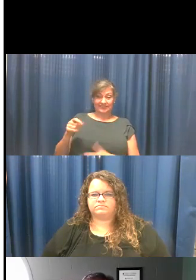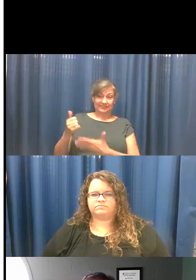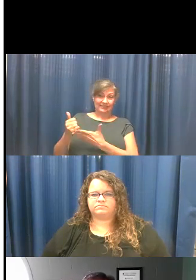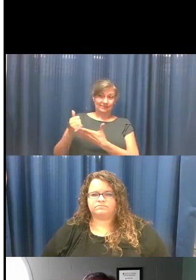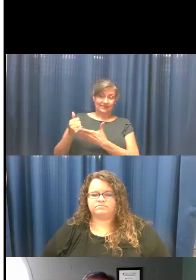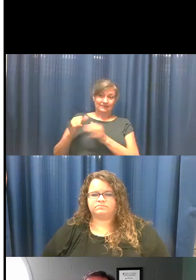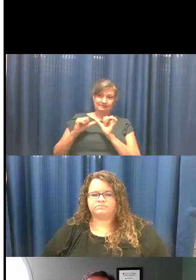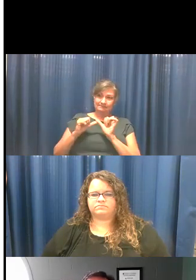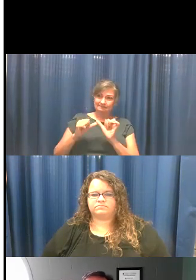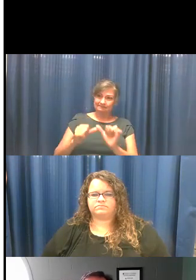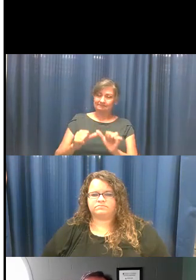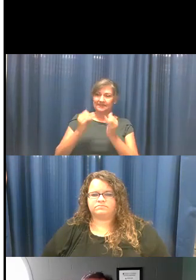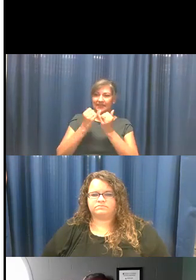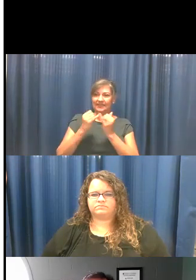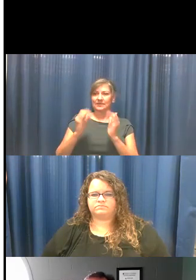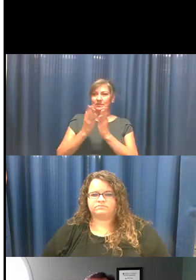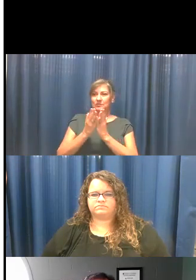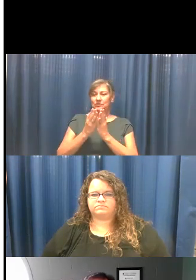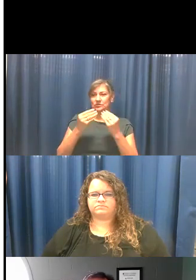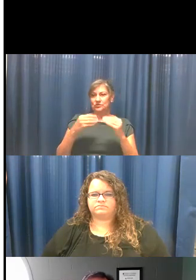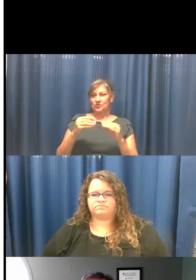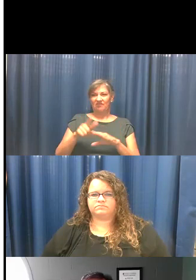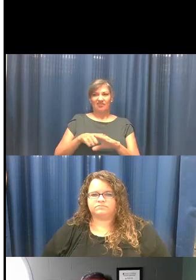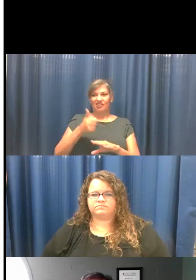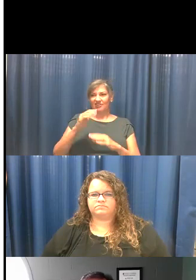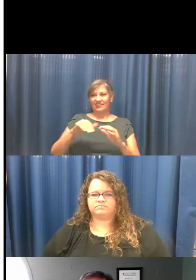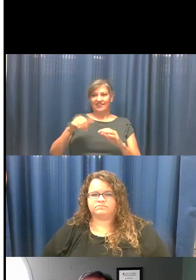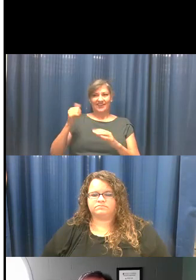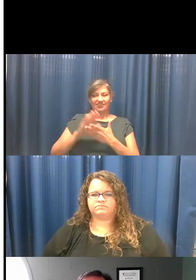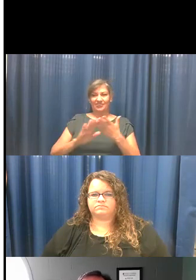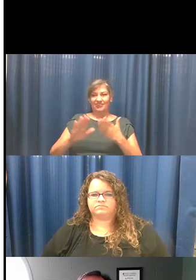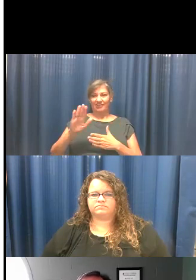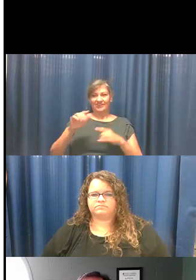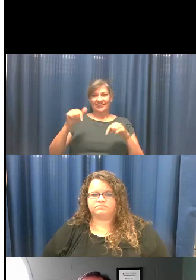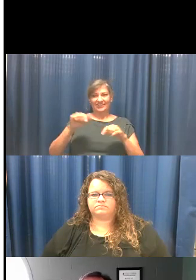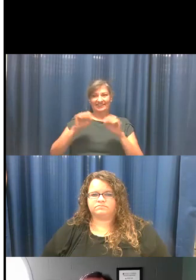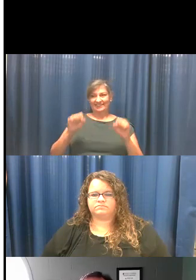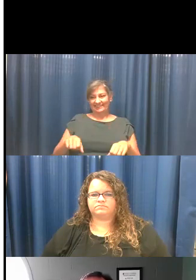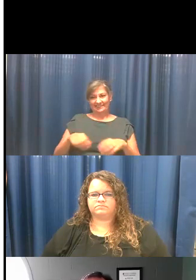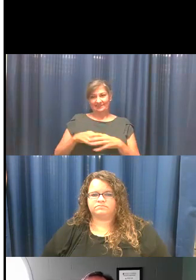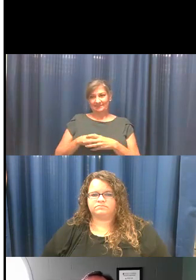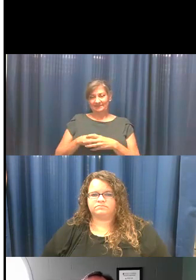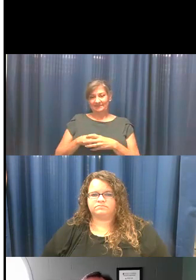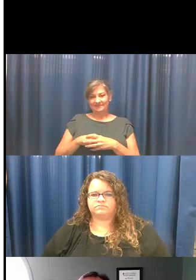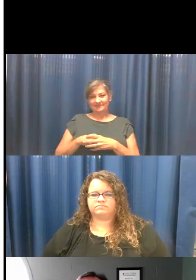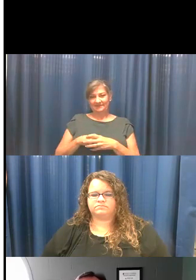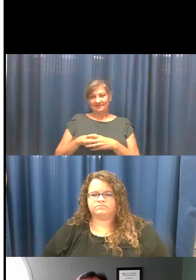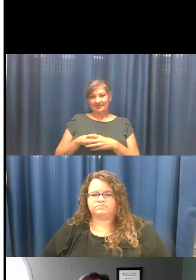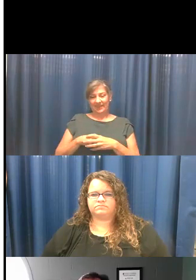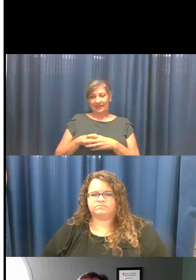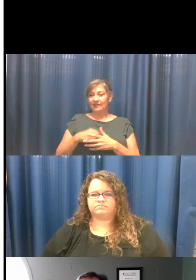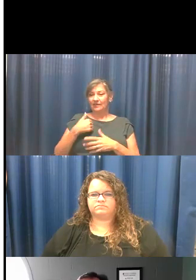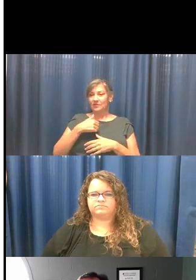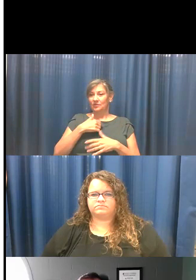maintain an independent bookstore far longer than any other college in our system could find viable to do so. And